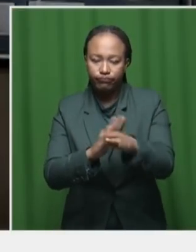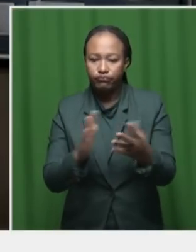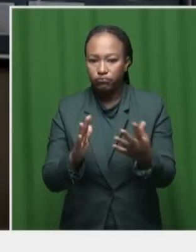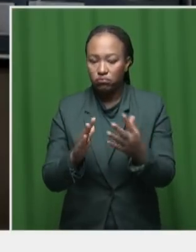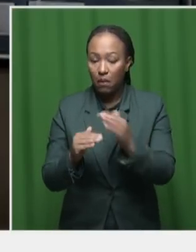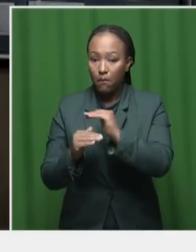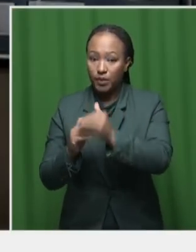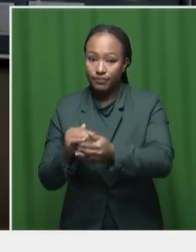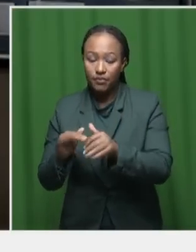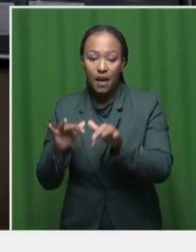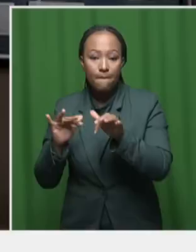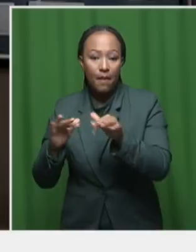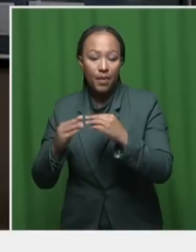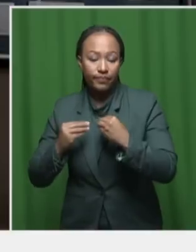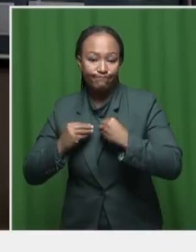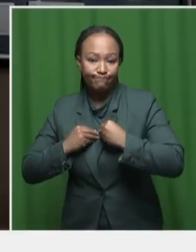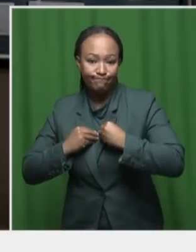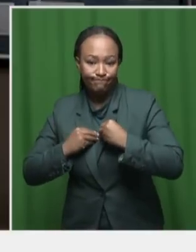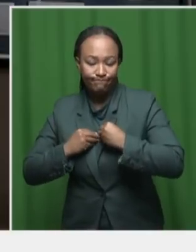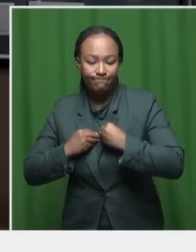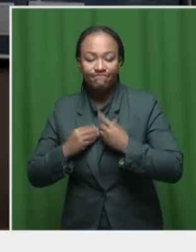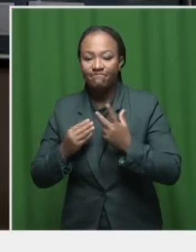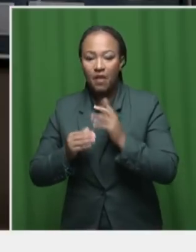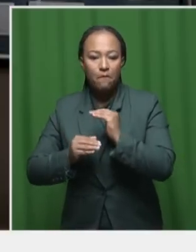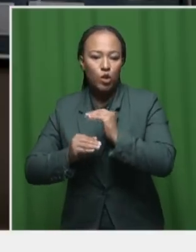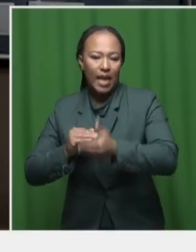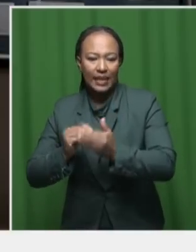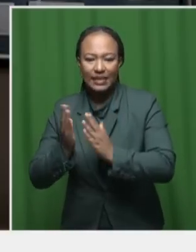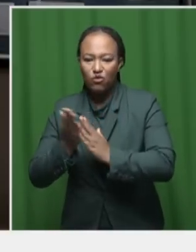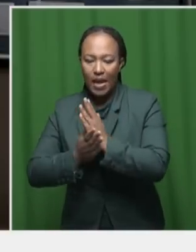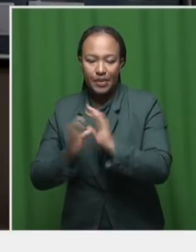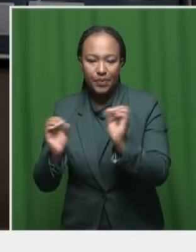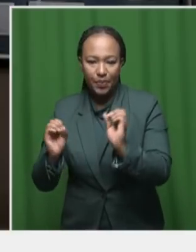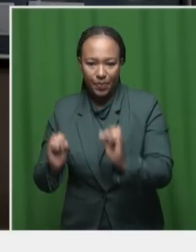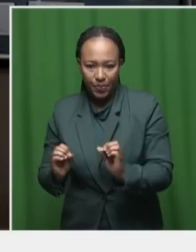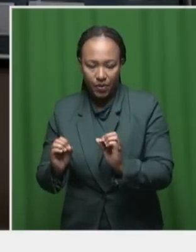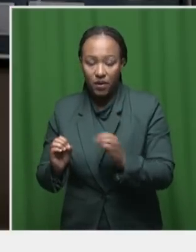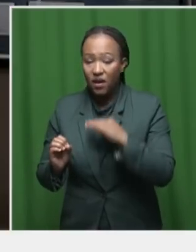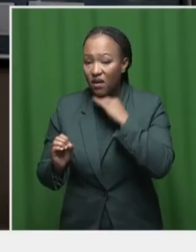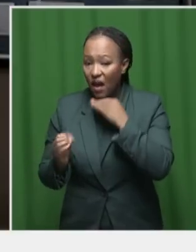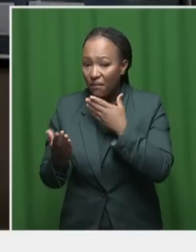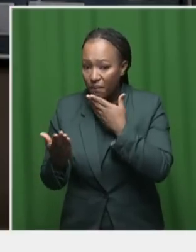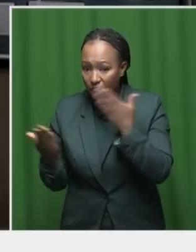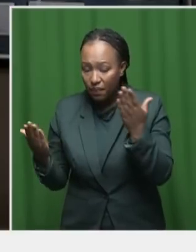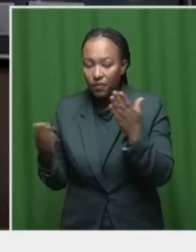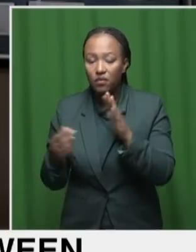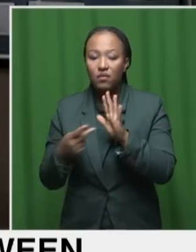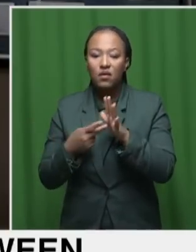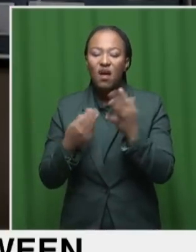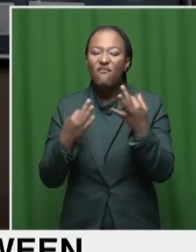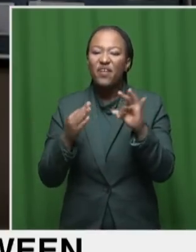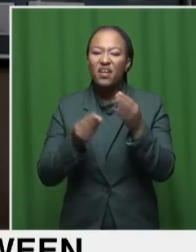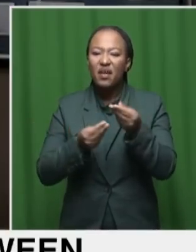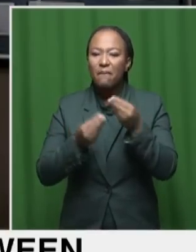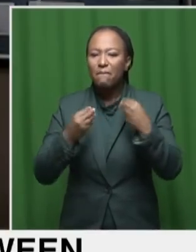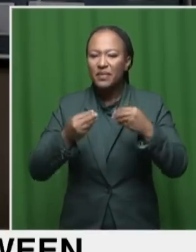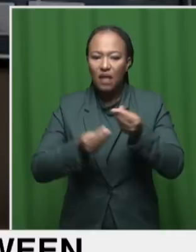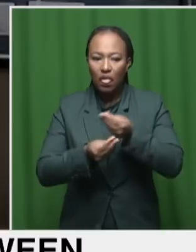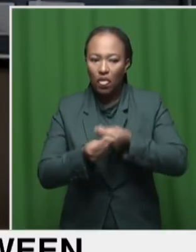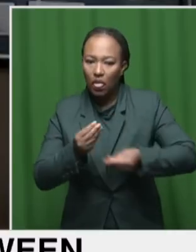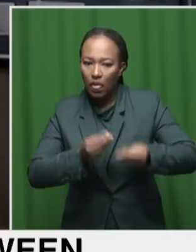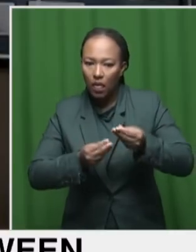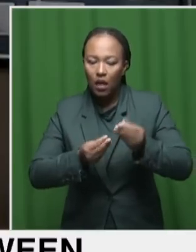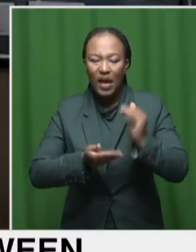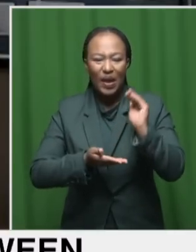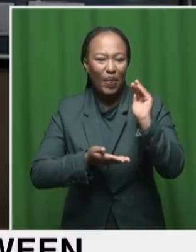property rights in South Africa? And the answer is less and less so. So we don't protect it enough. Do we allow for free trade in South Africa? And the answer is